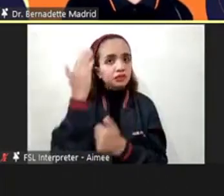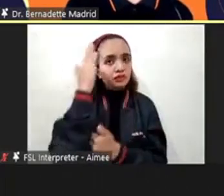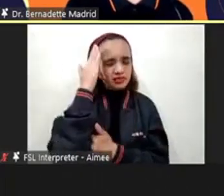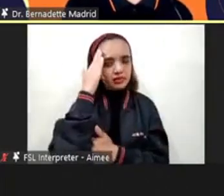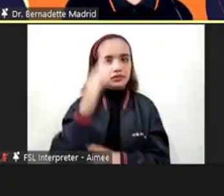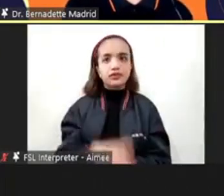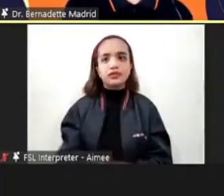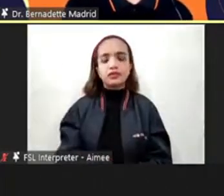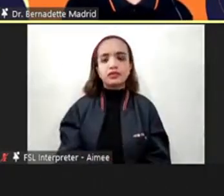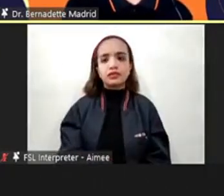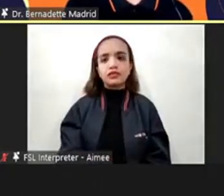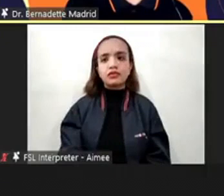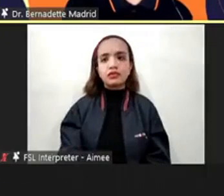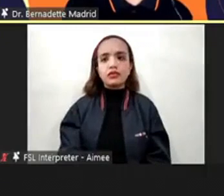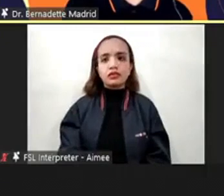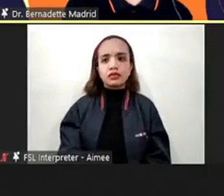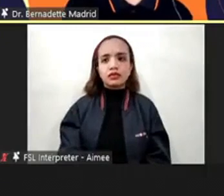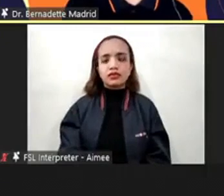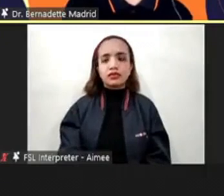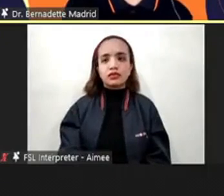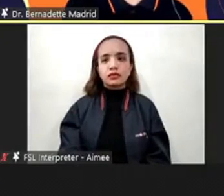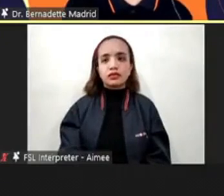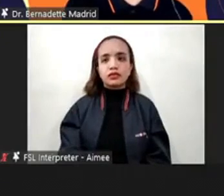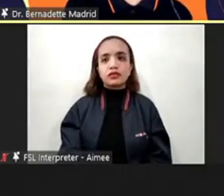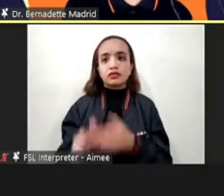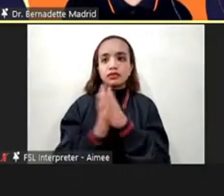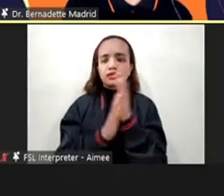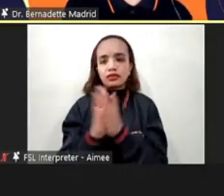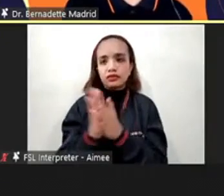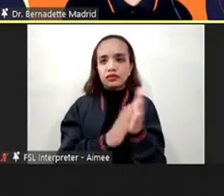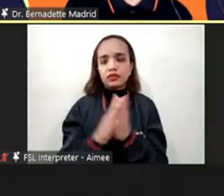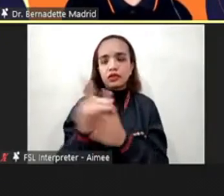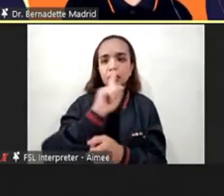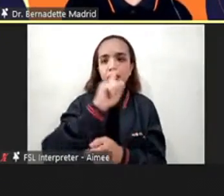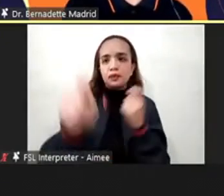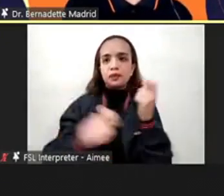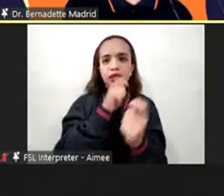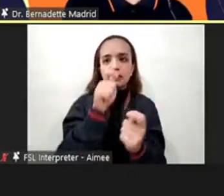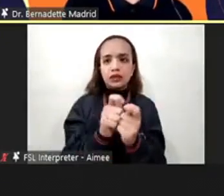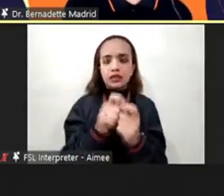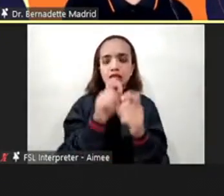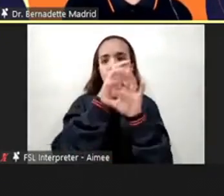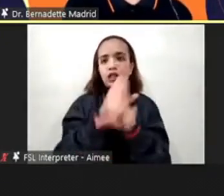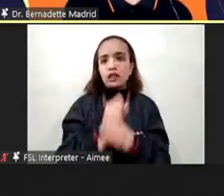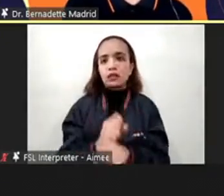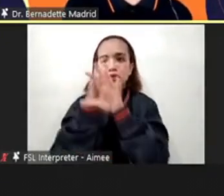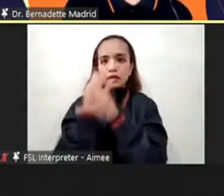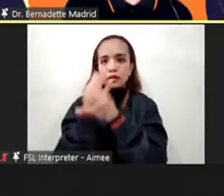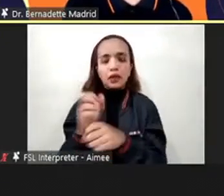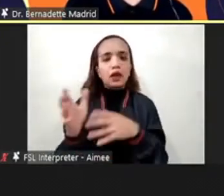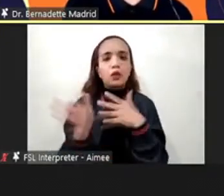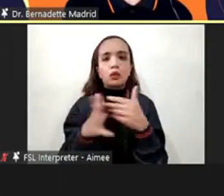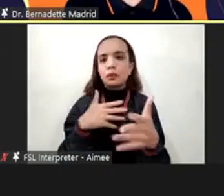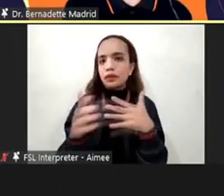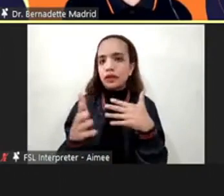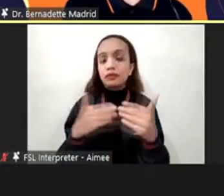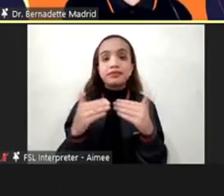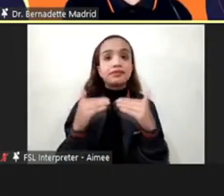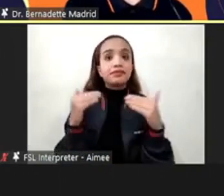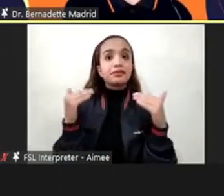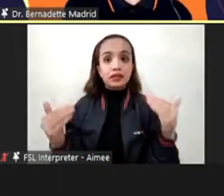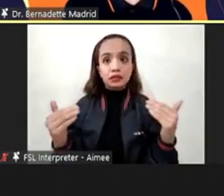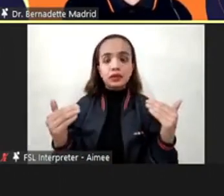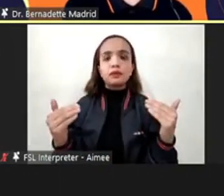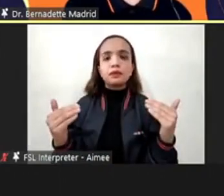teams, which teams refashion how specific tasks get done, whatever the level of